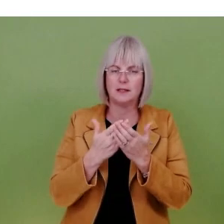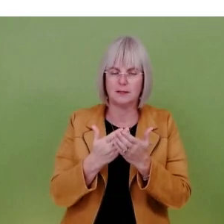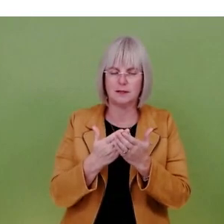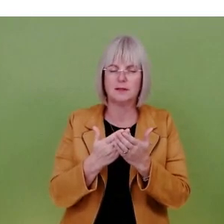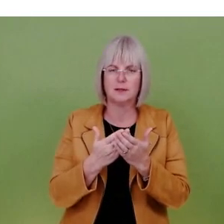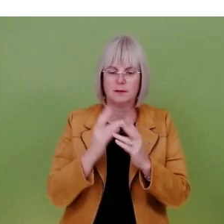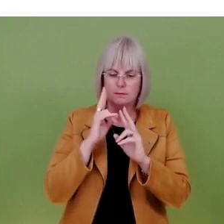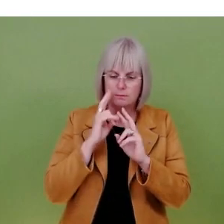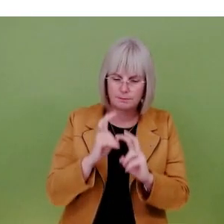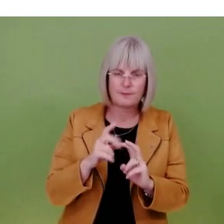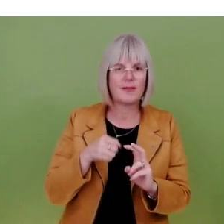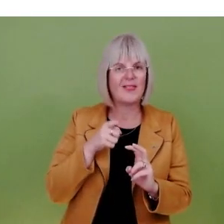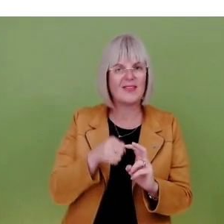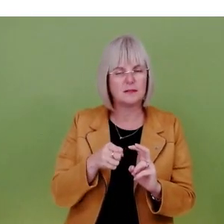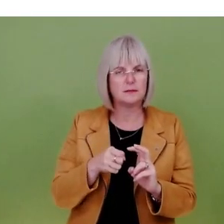institute discrimination.